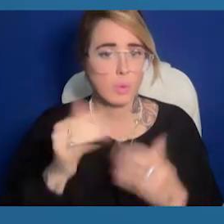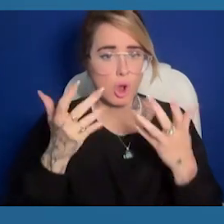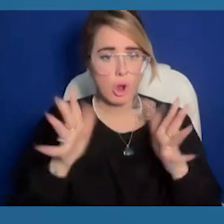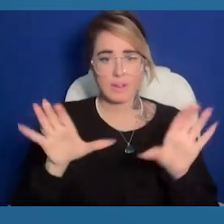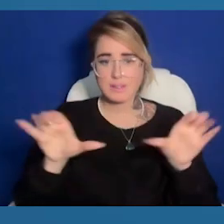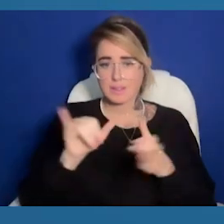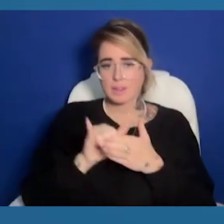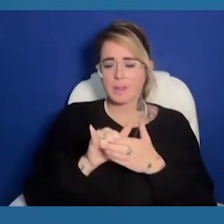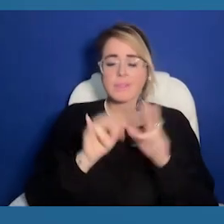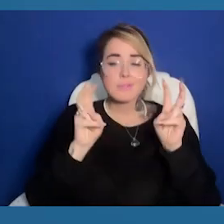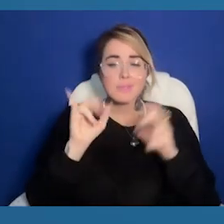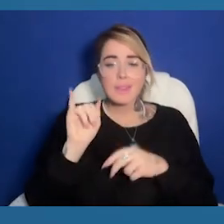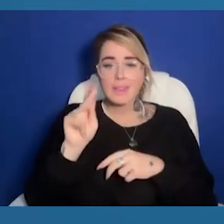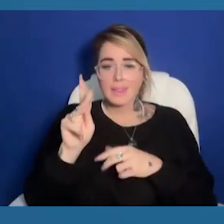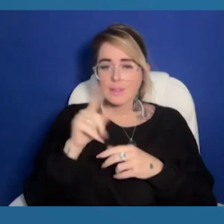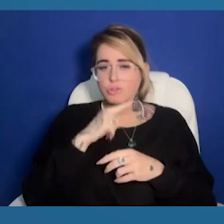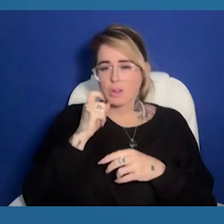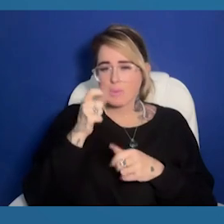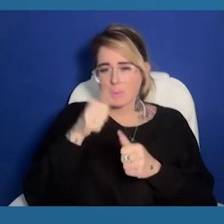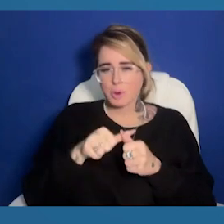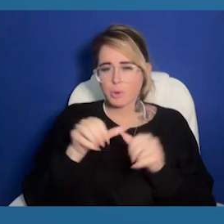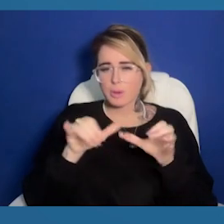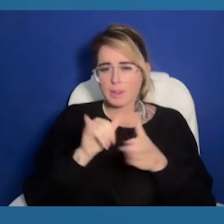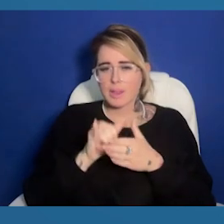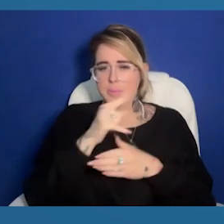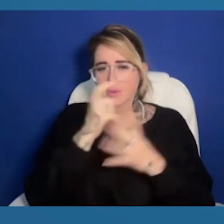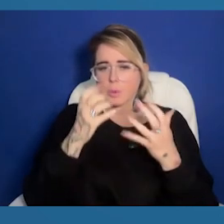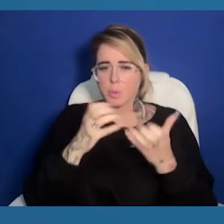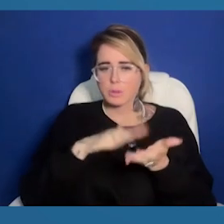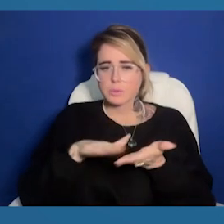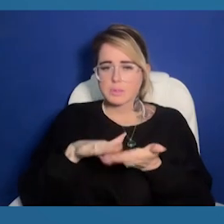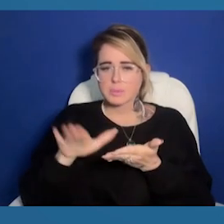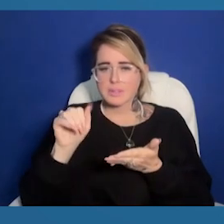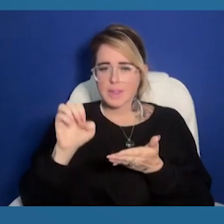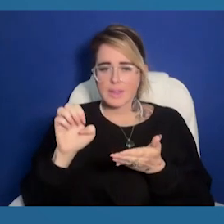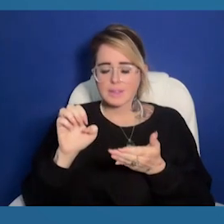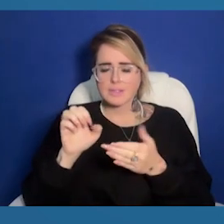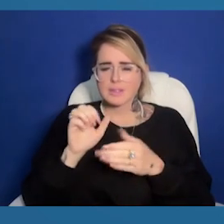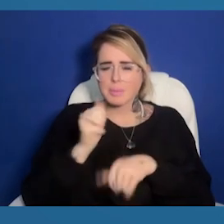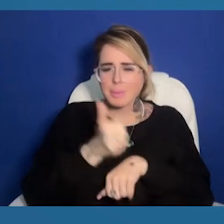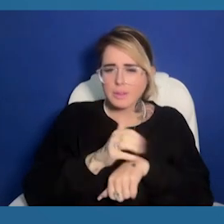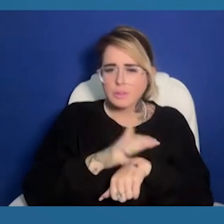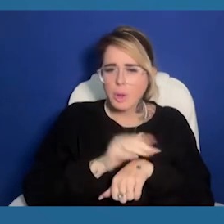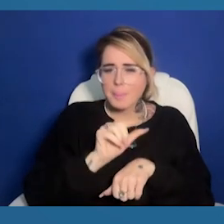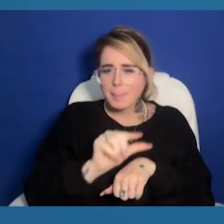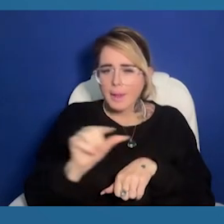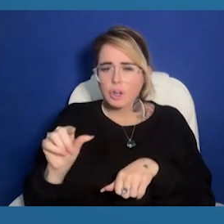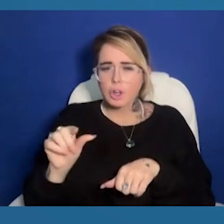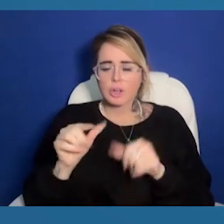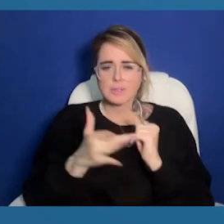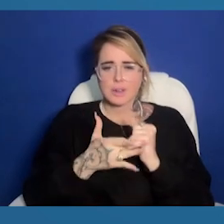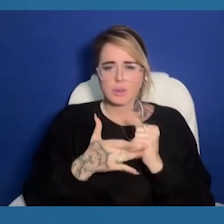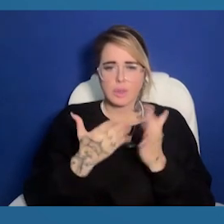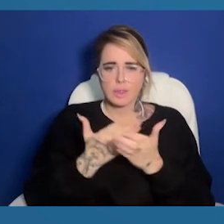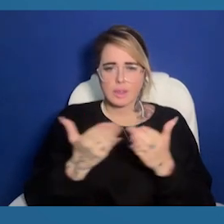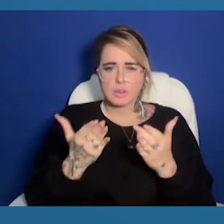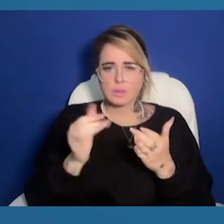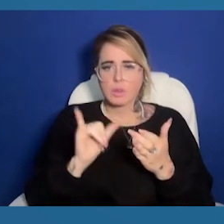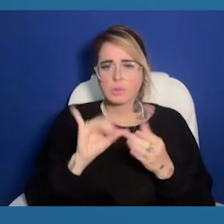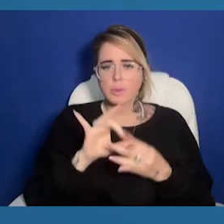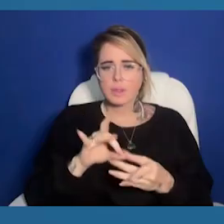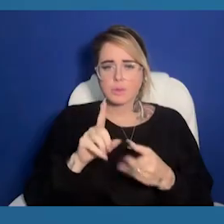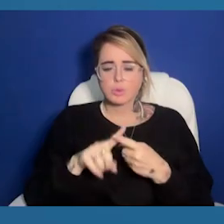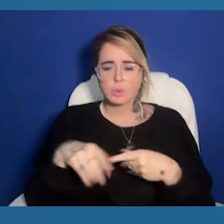the ability for cases to be dismissed based on minor technicalities, and also the timing with respect to turning over evidence.